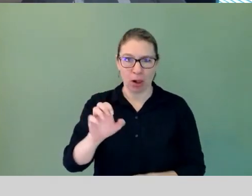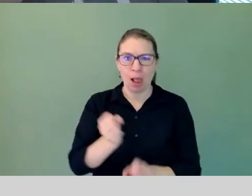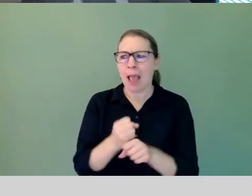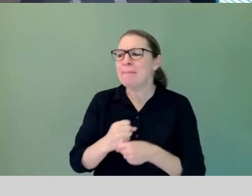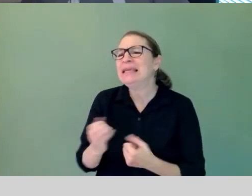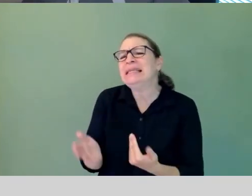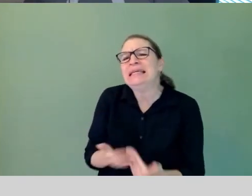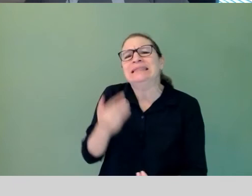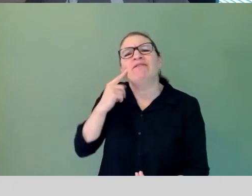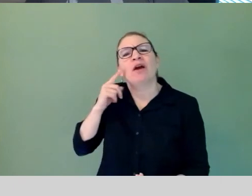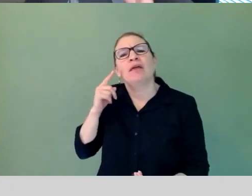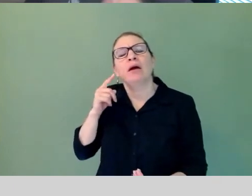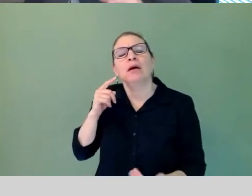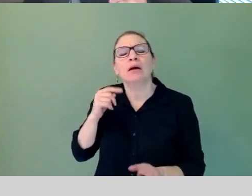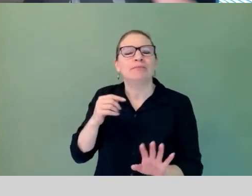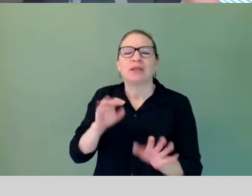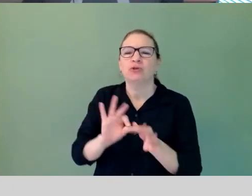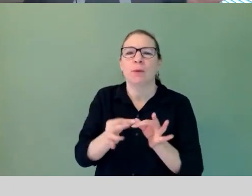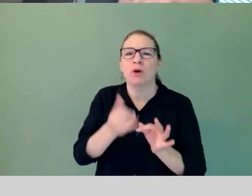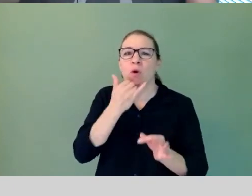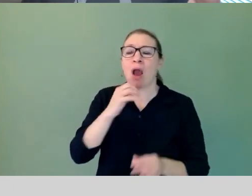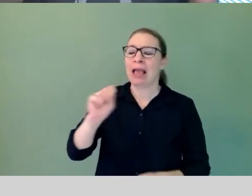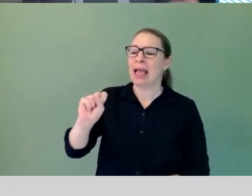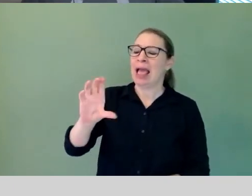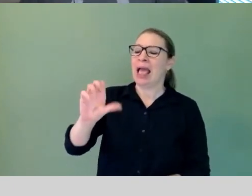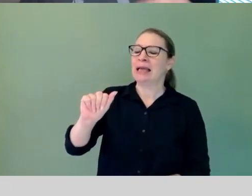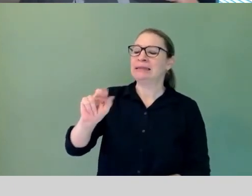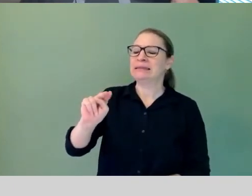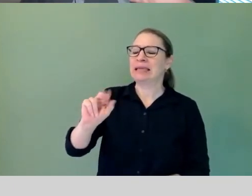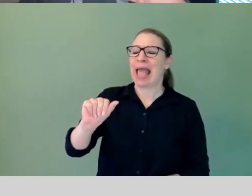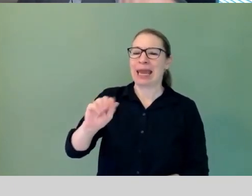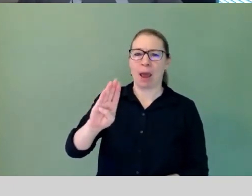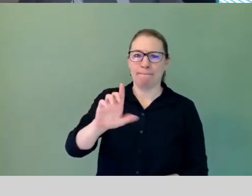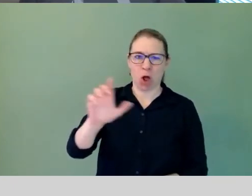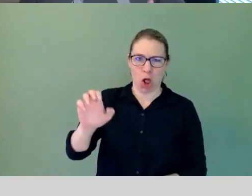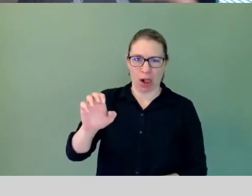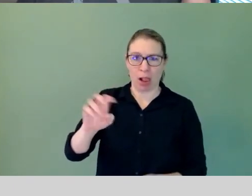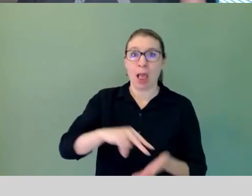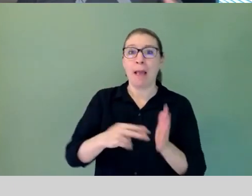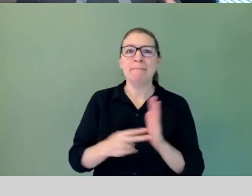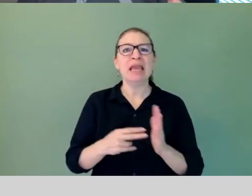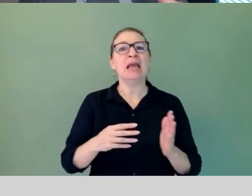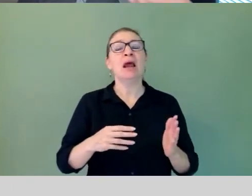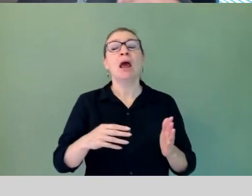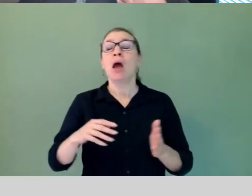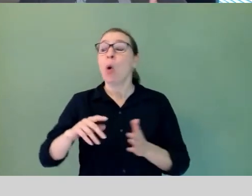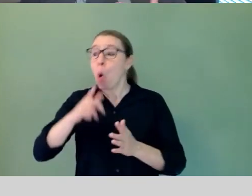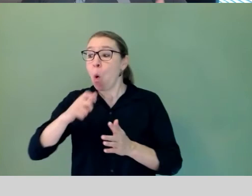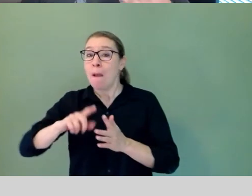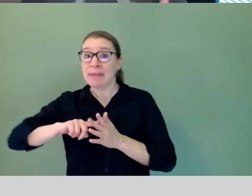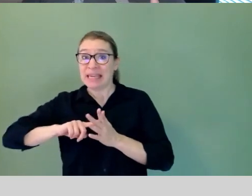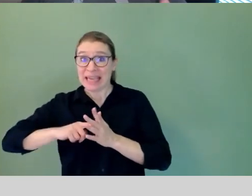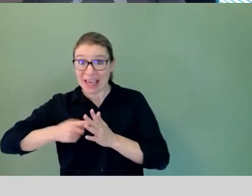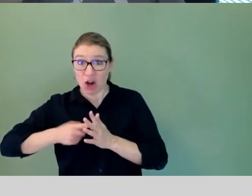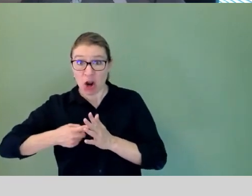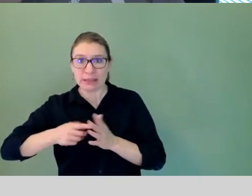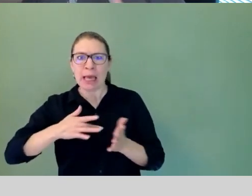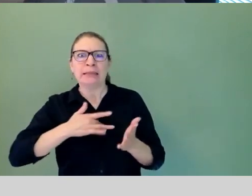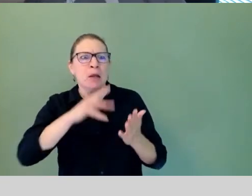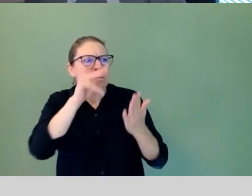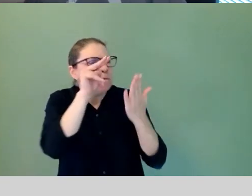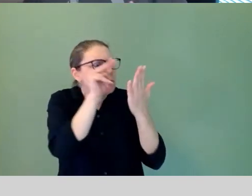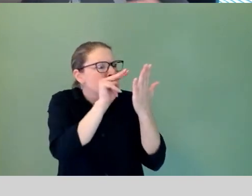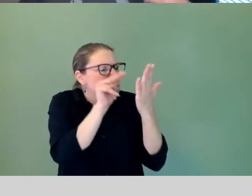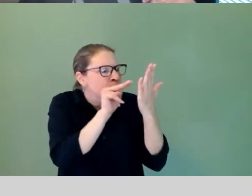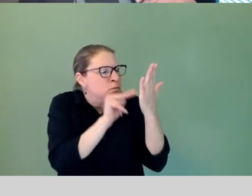of information. Beginners tend to read entire posts top to bottom, while experienced users scan until they find the information they need and then